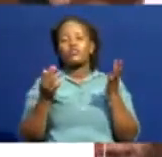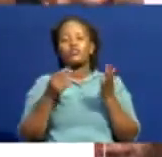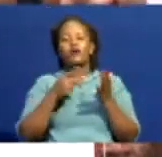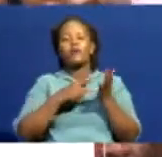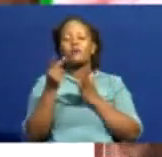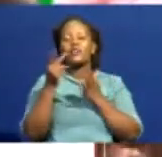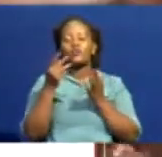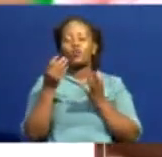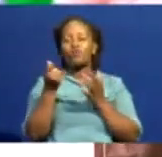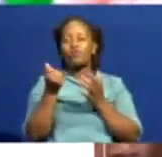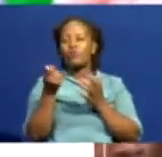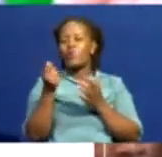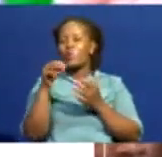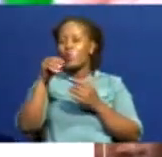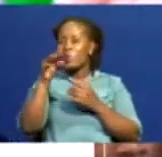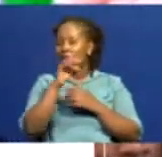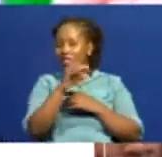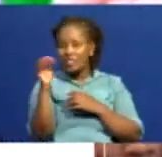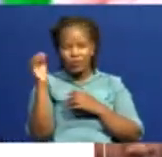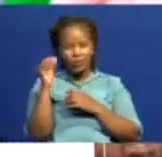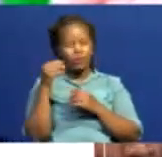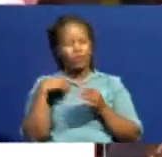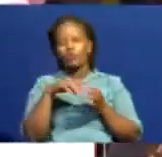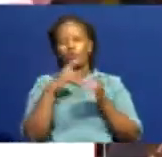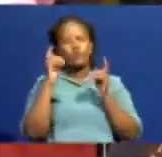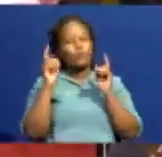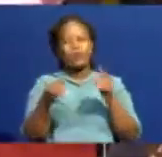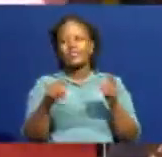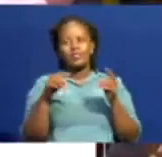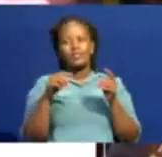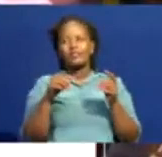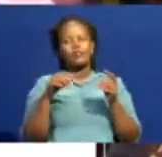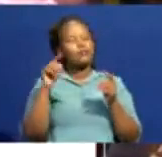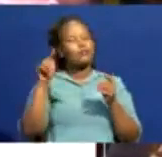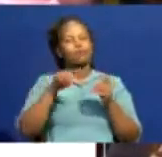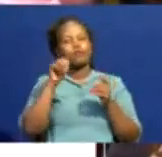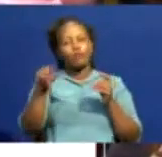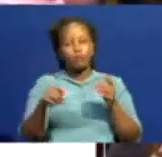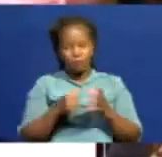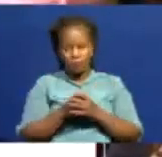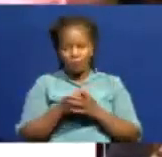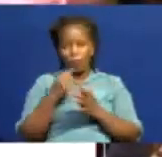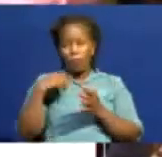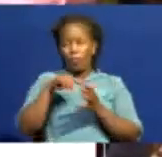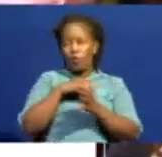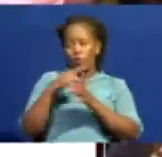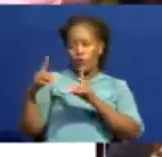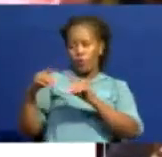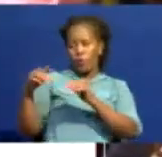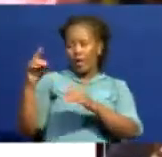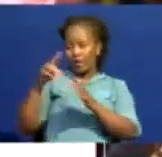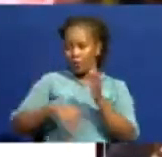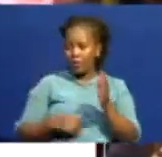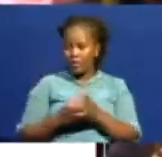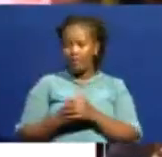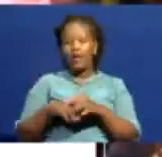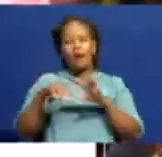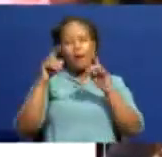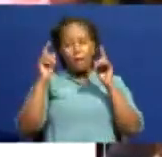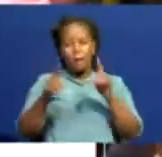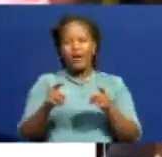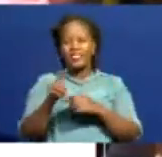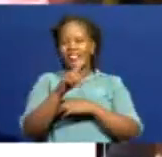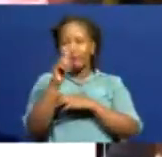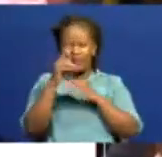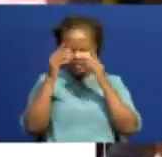huyu wa Kitui. Hakuna tutaangusha hiyo report. Sisi tutasema unless we deal with the